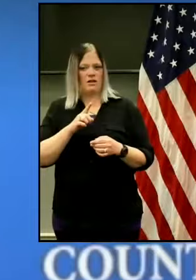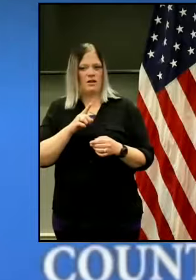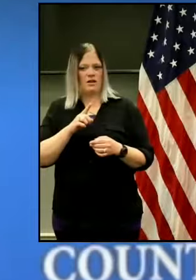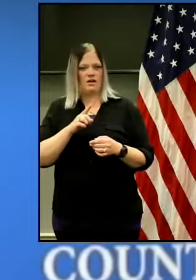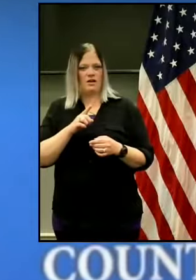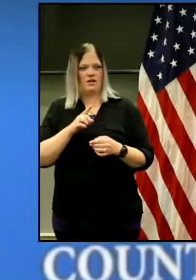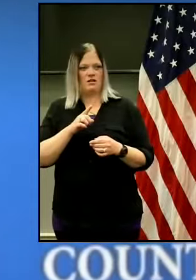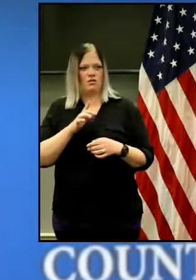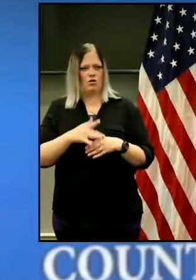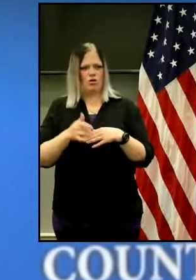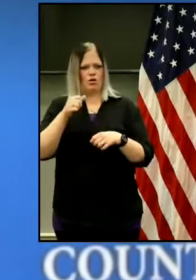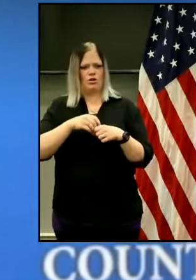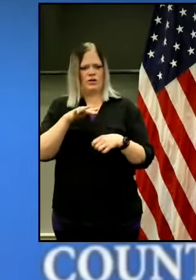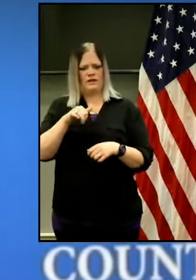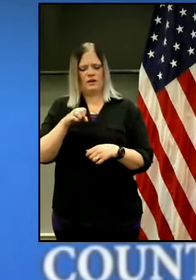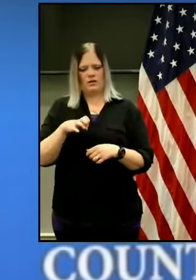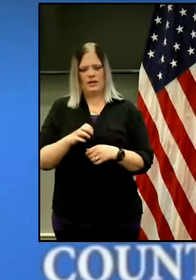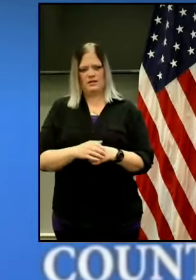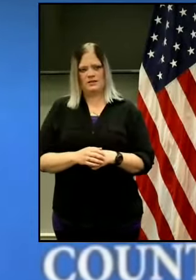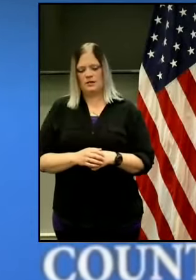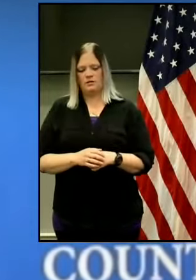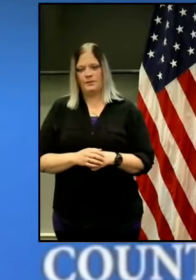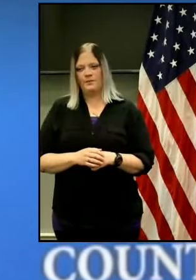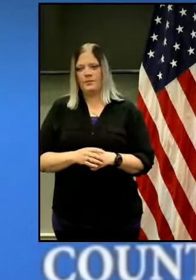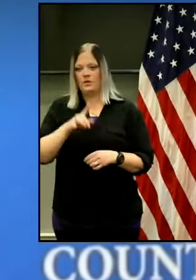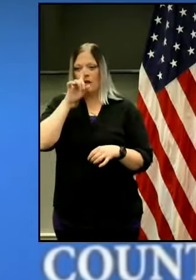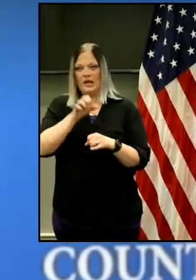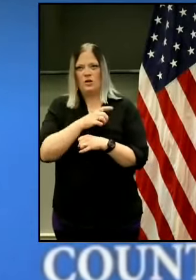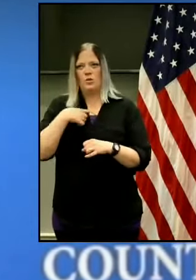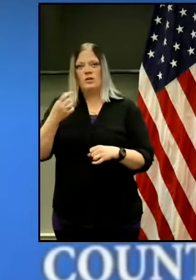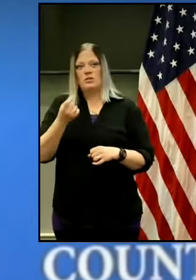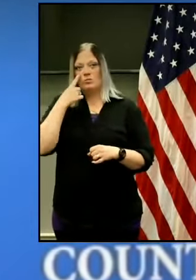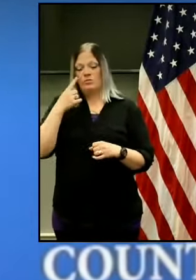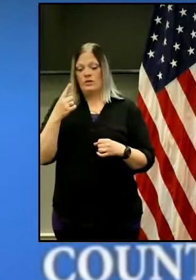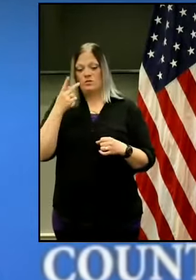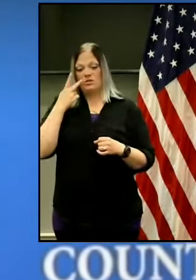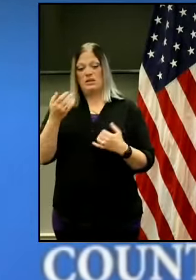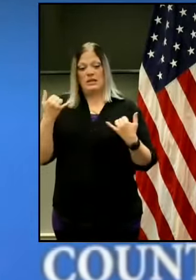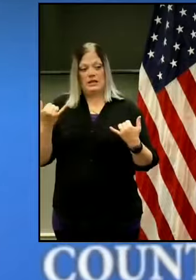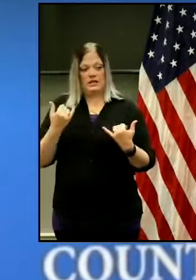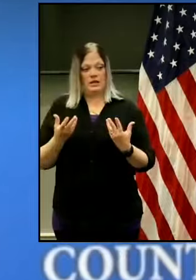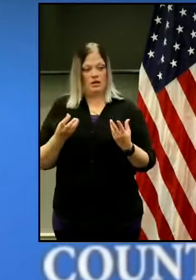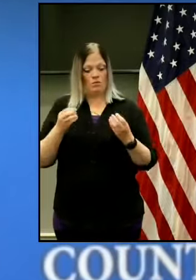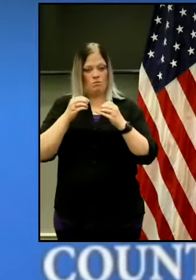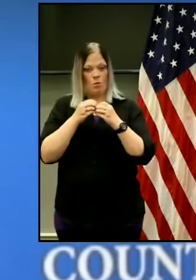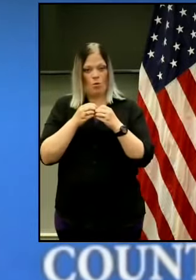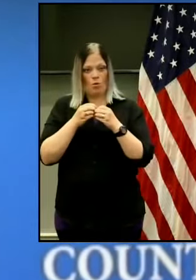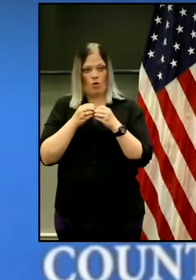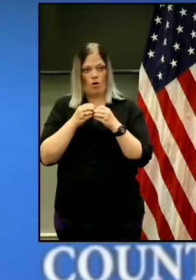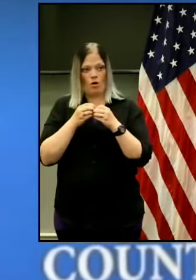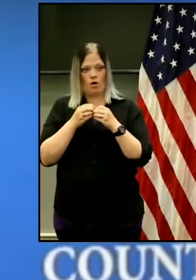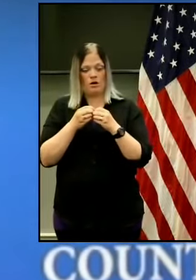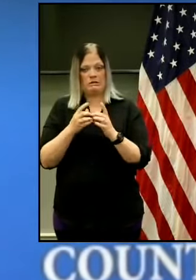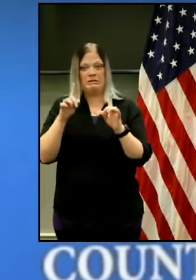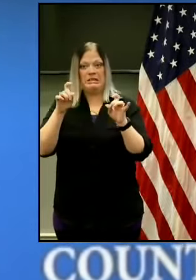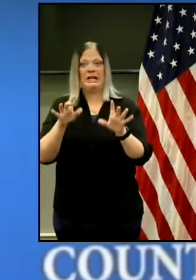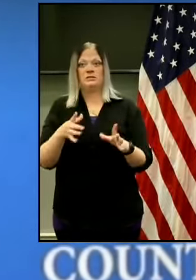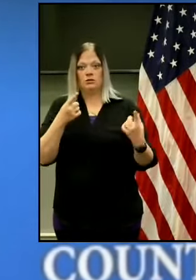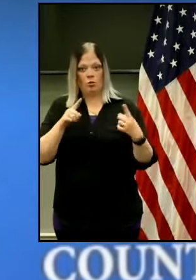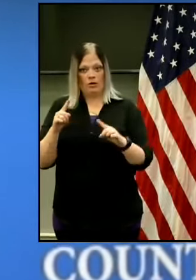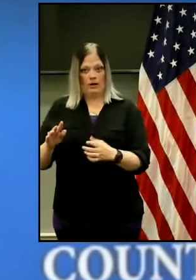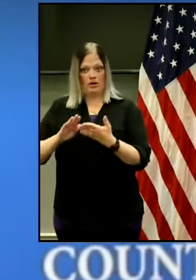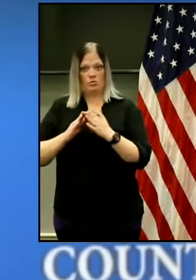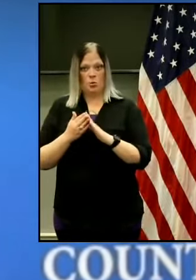progress of their case? We're actually surprised we're seeing now that there's more kind of widespread testing in the community.